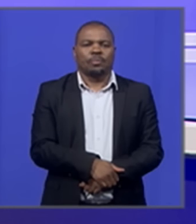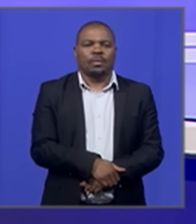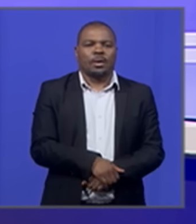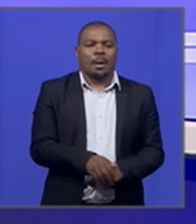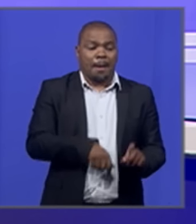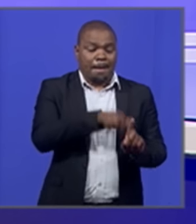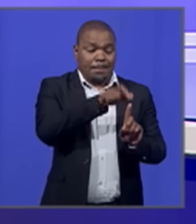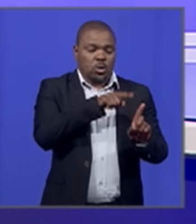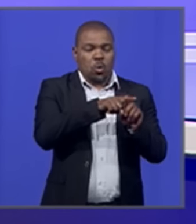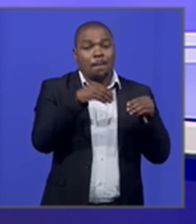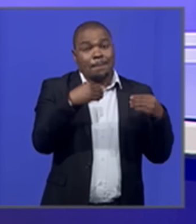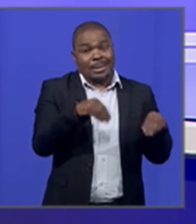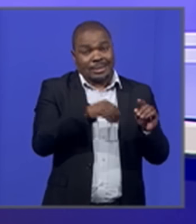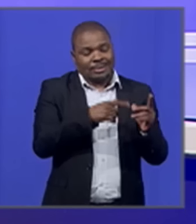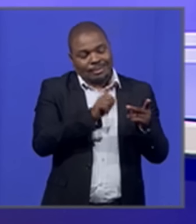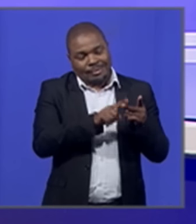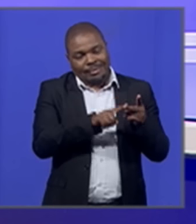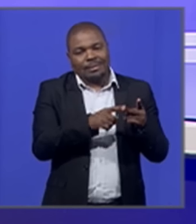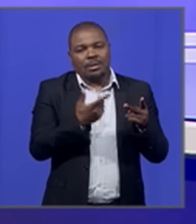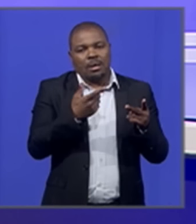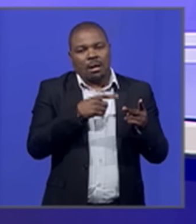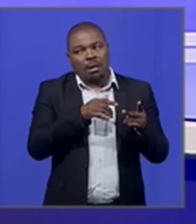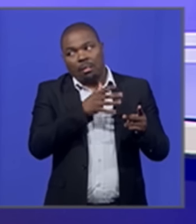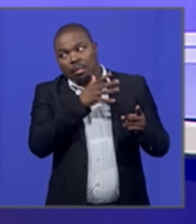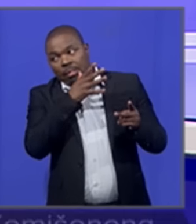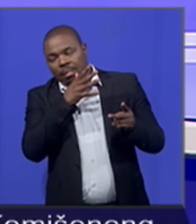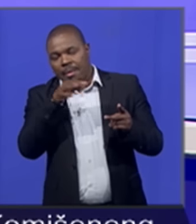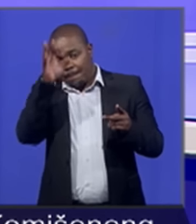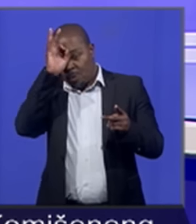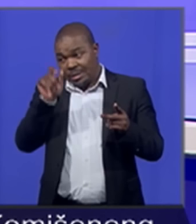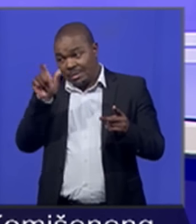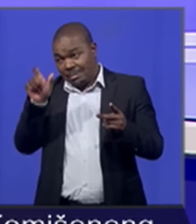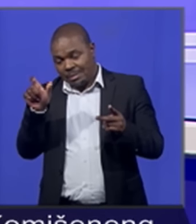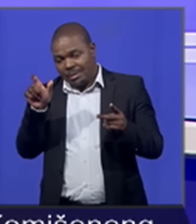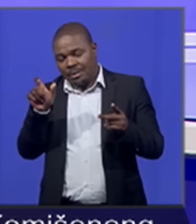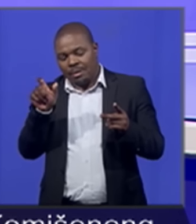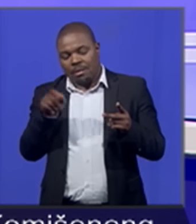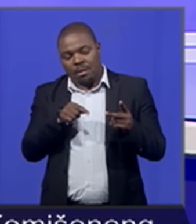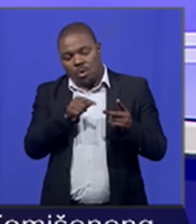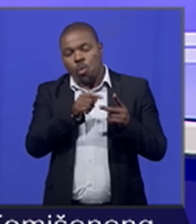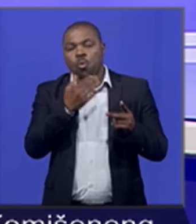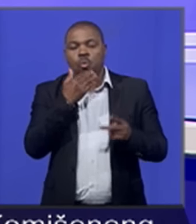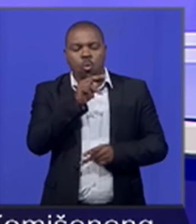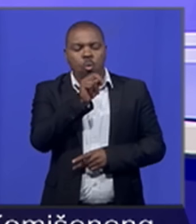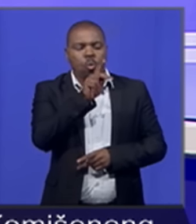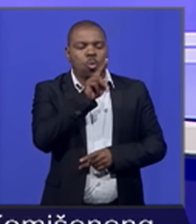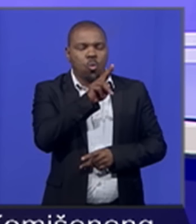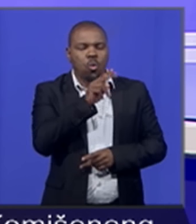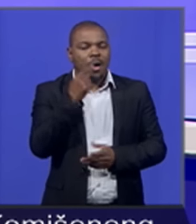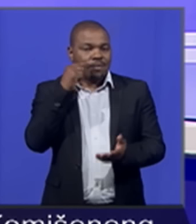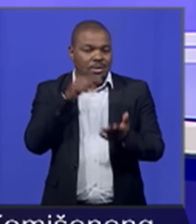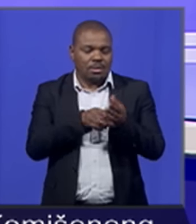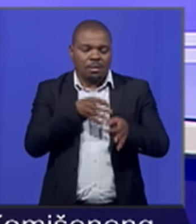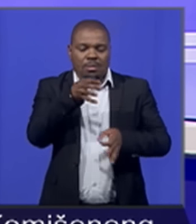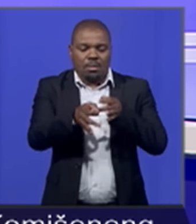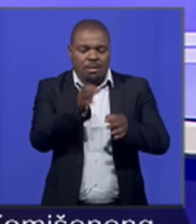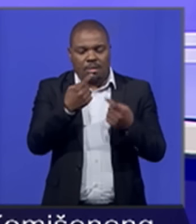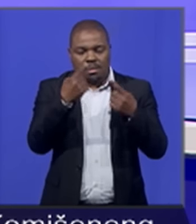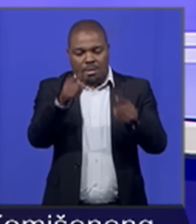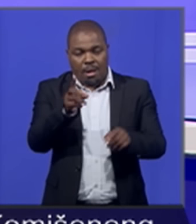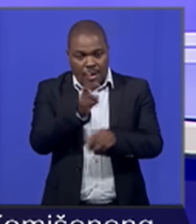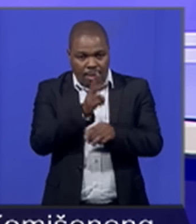Bohlatse bja rakgwebo le yo go thwego ke tshebi ya maphodisa Tumelo Nku bo tla tswela pele ka mošupologo ka seripagare go